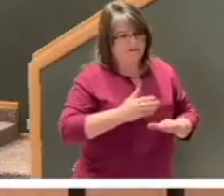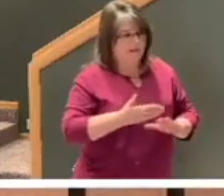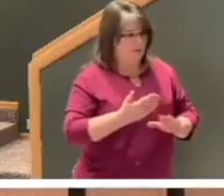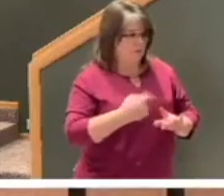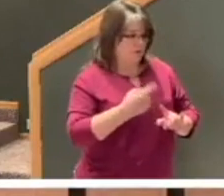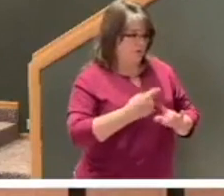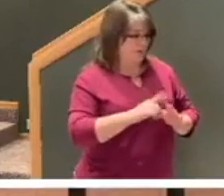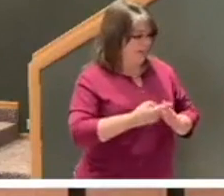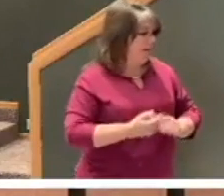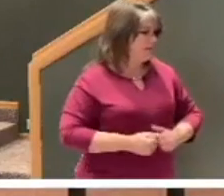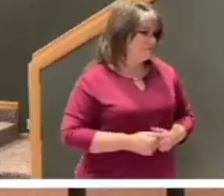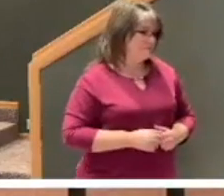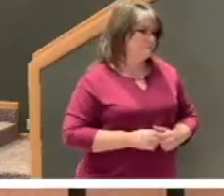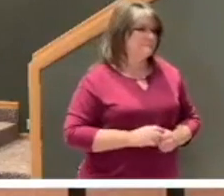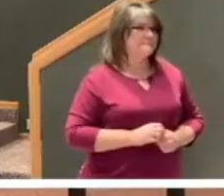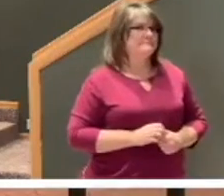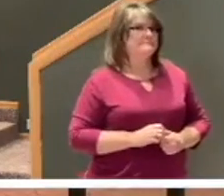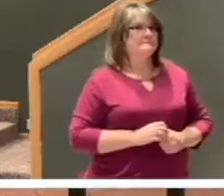began.